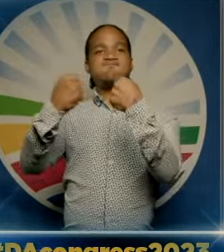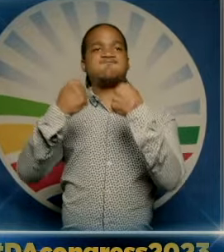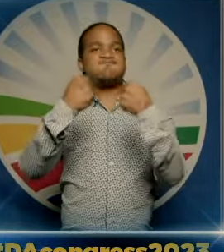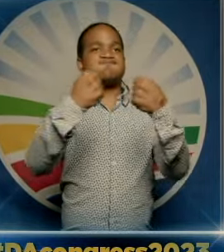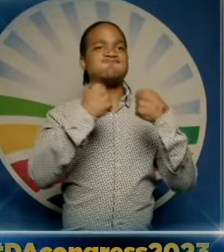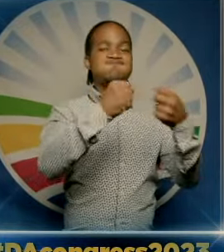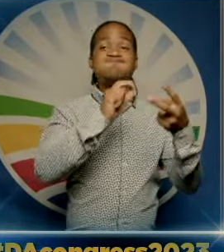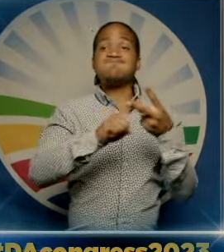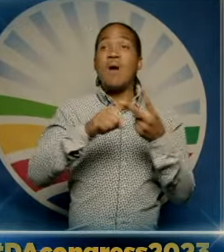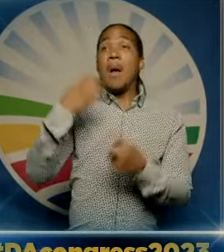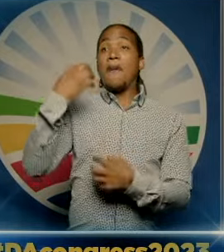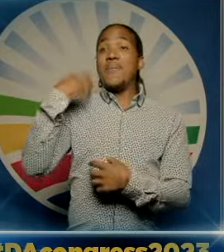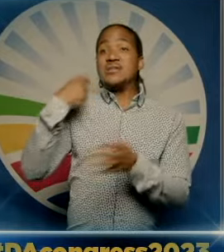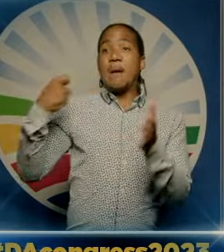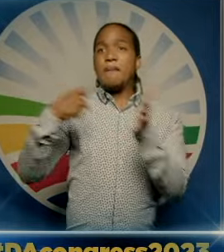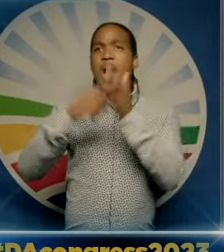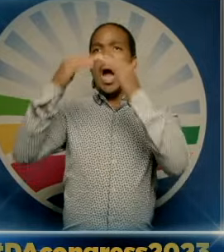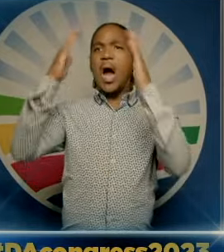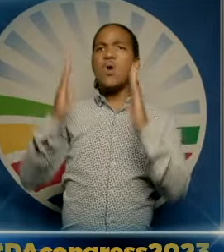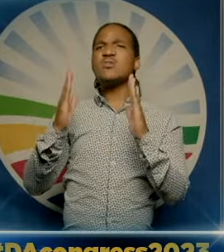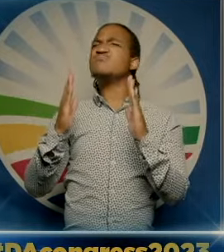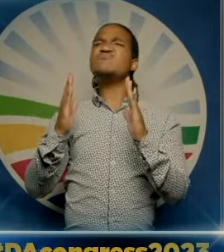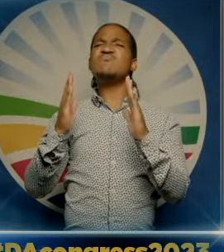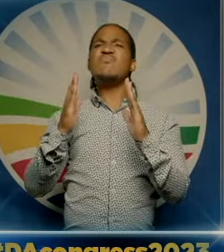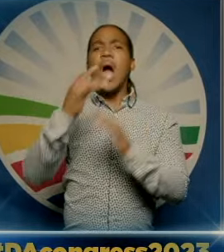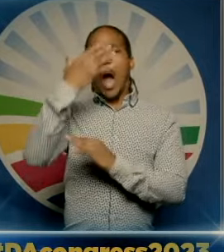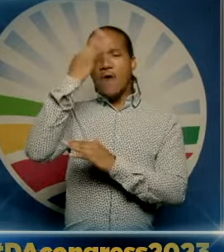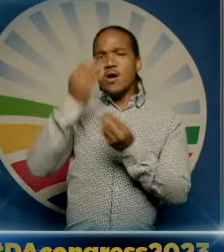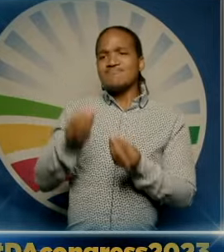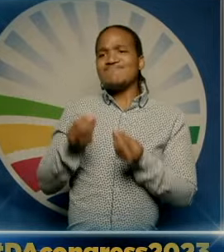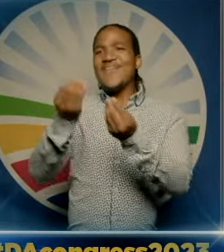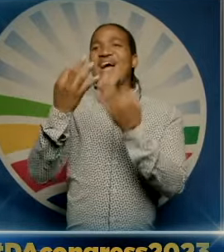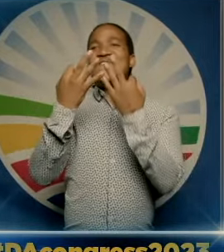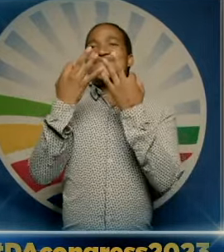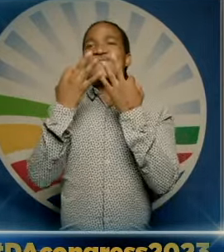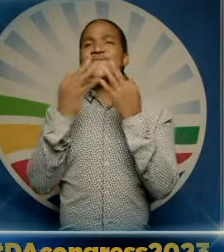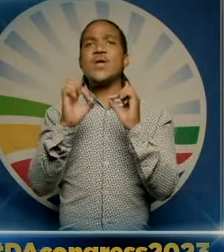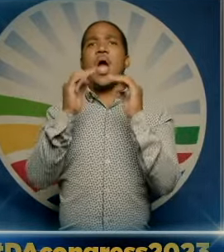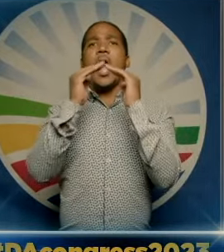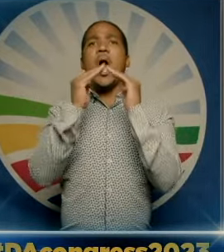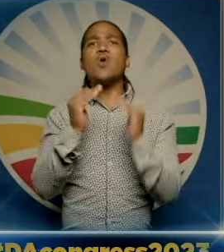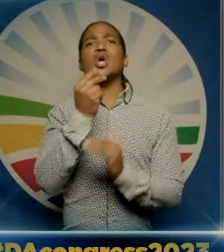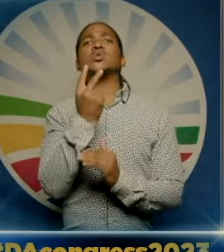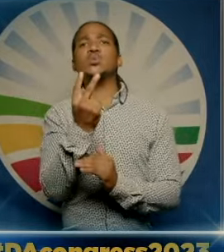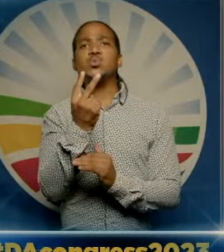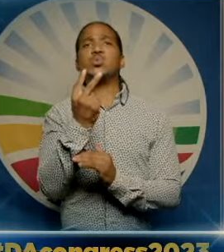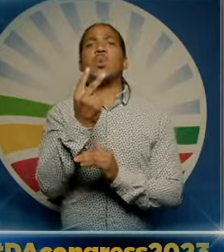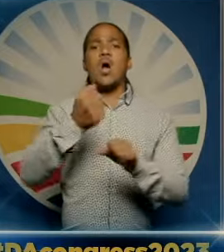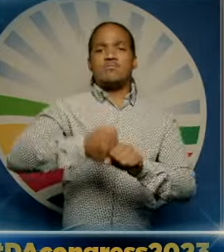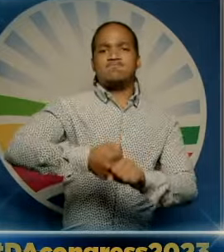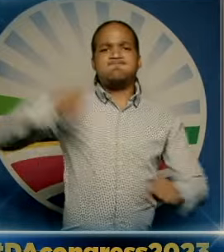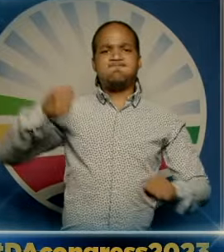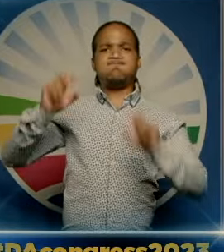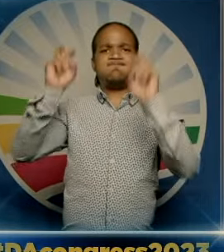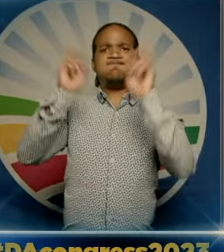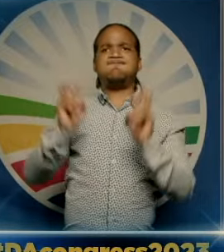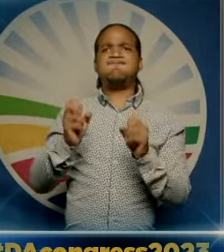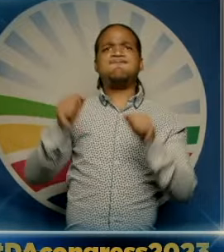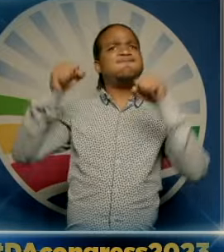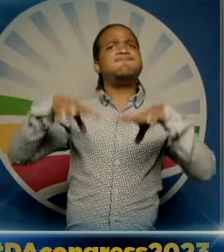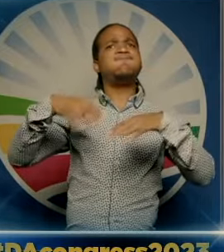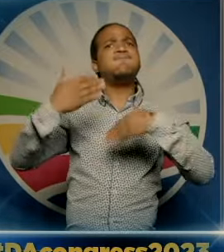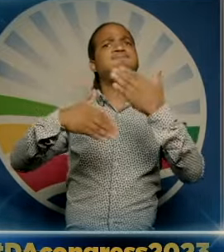own houses. They get given 2 houses fitted with a generator to shield them from load shedding. Ministers don't have